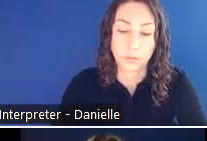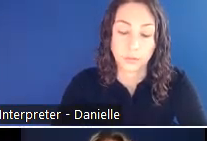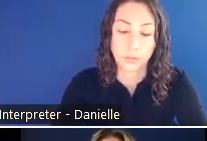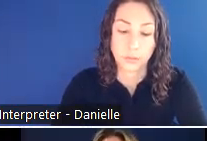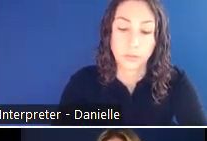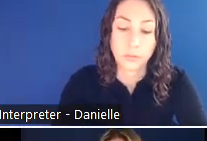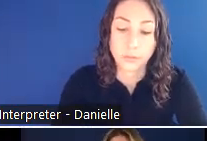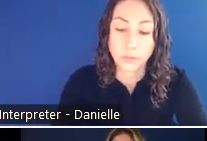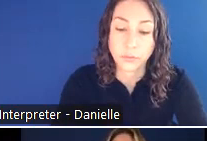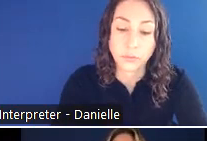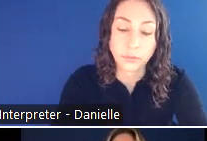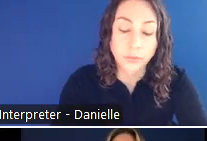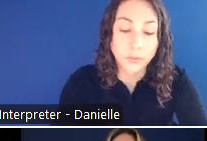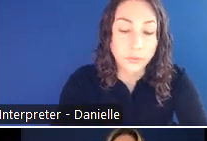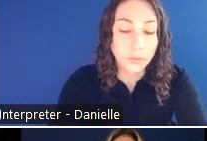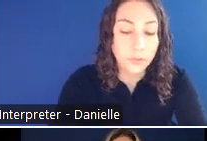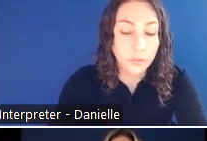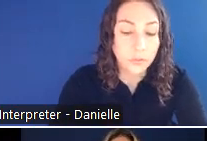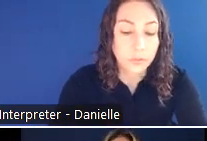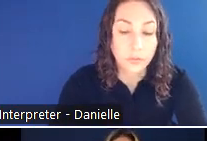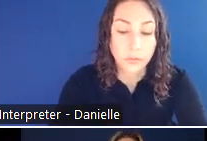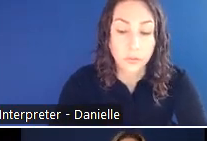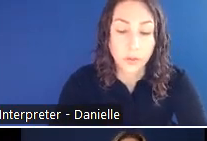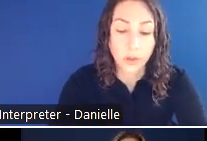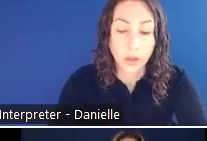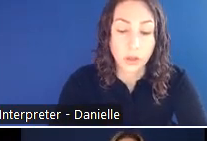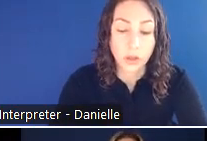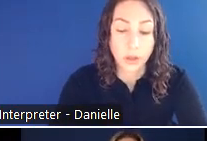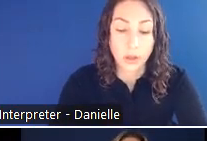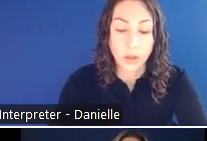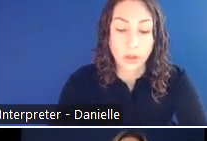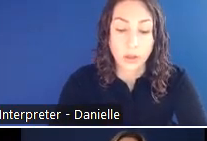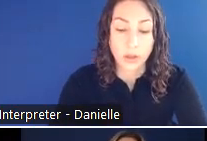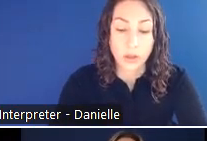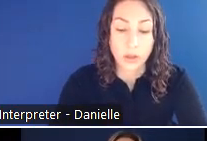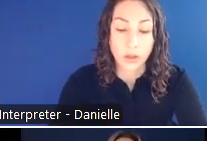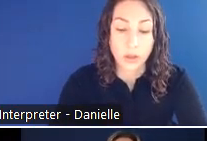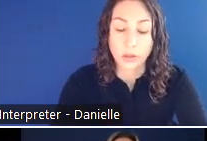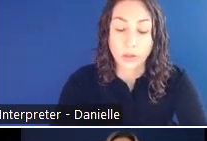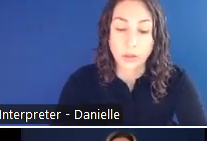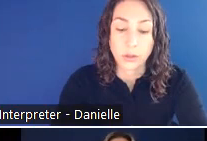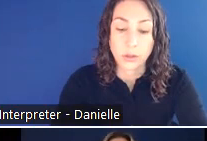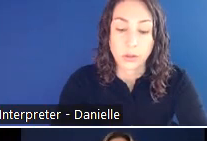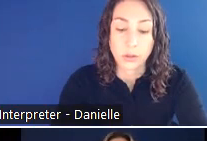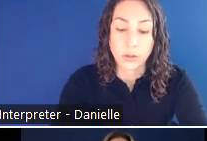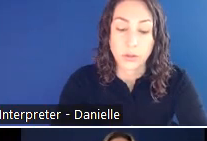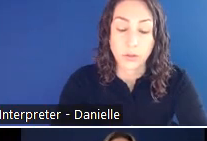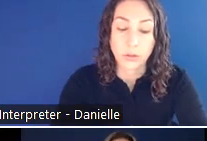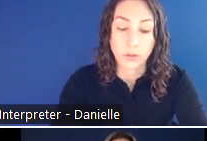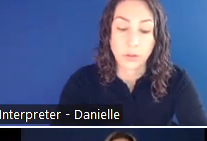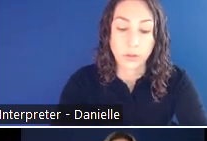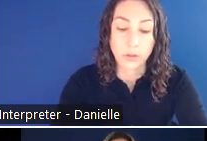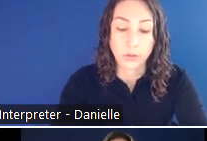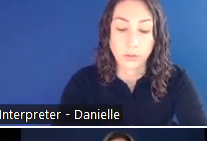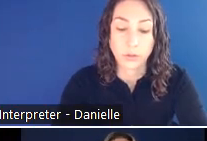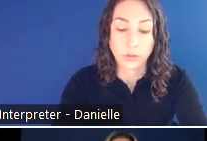Federal Compliance at the City and County of Denver. Our agenda today will cover four main topics as it relates to City